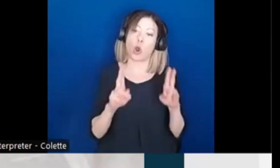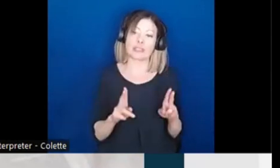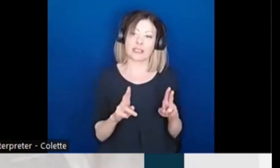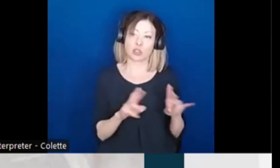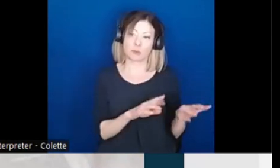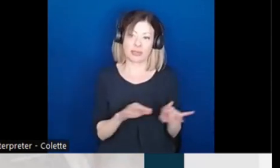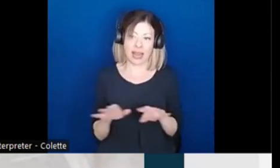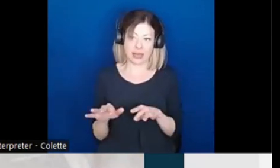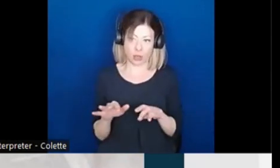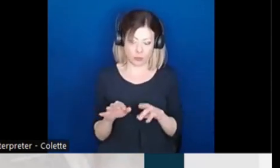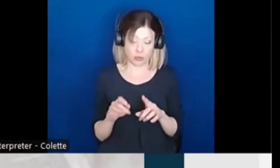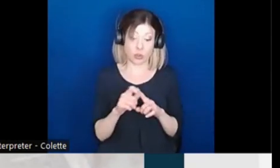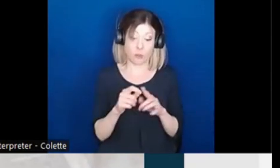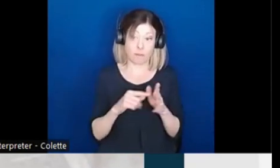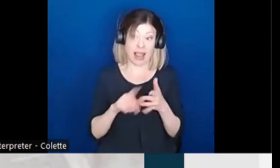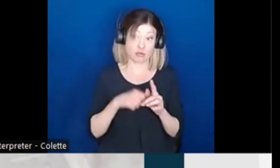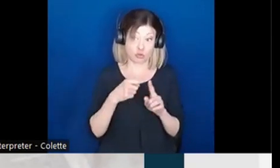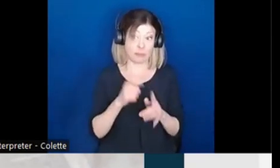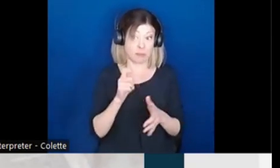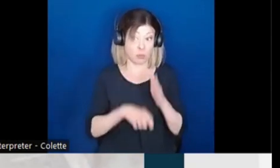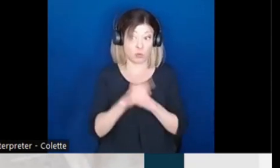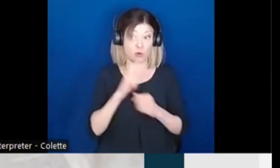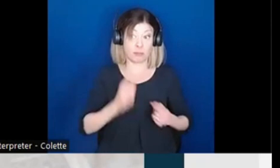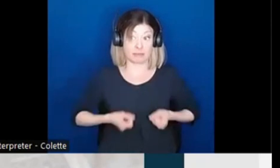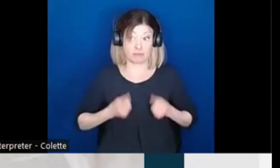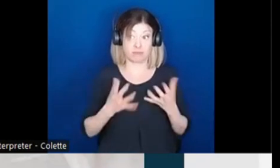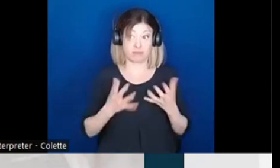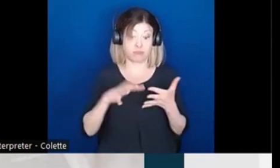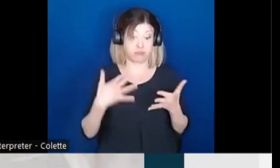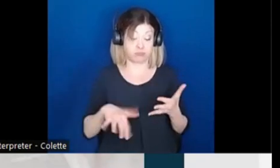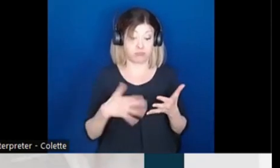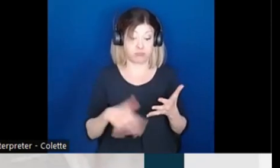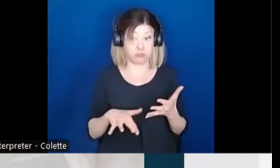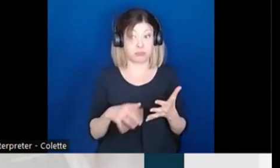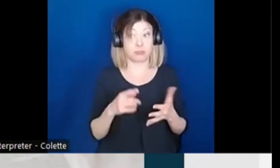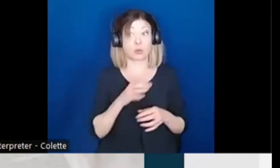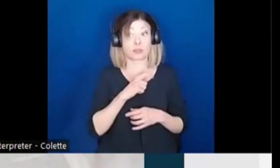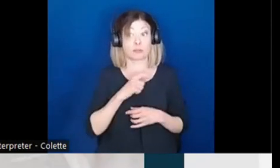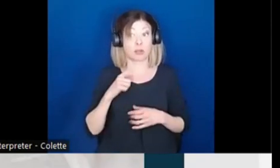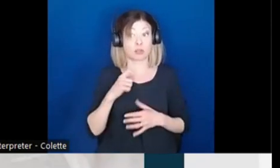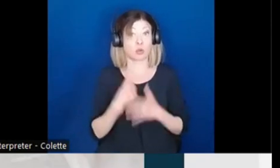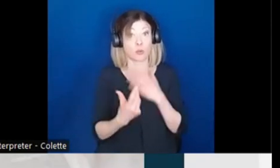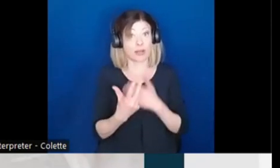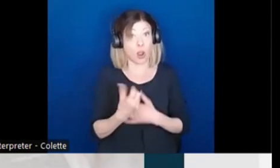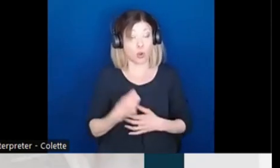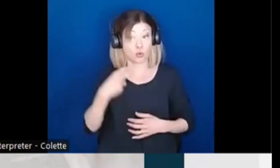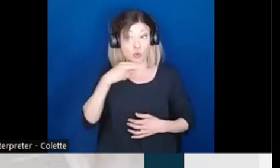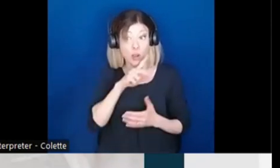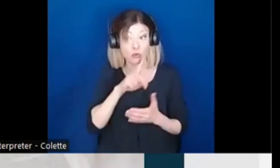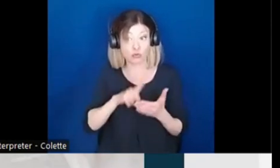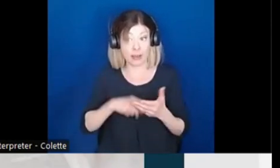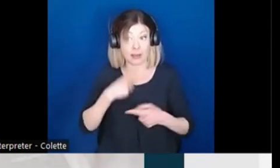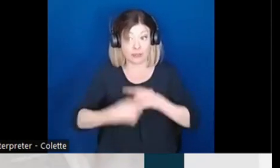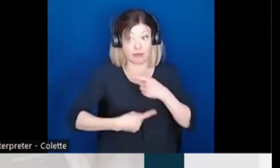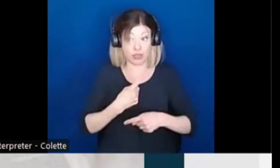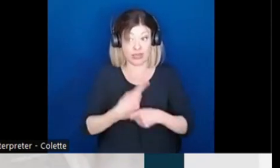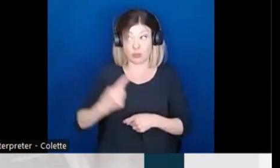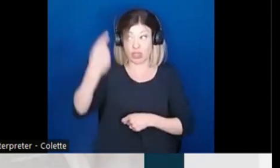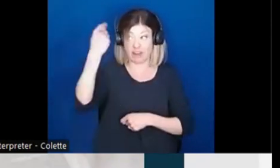an outlay for him. He only had £200 a year, which wasn't much even then. So this was for